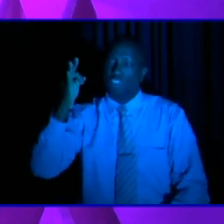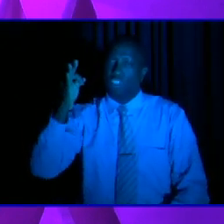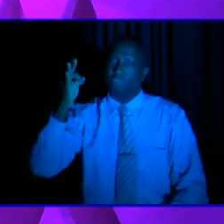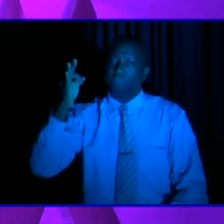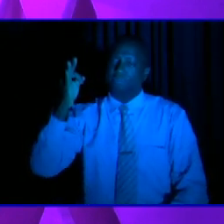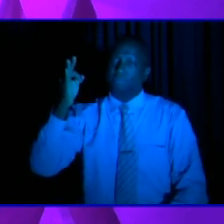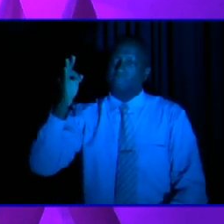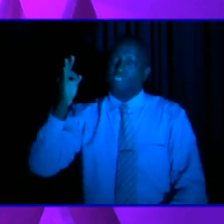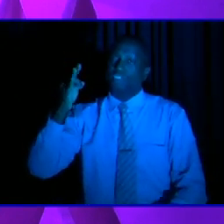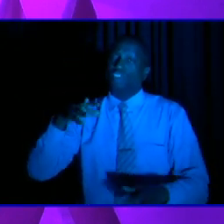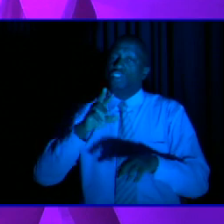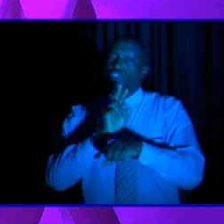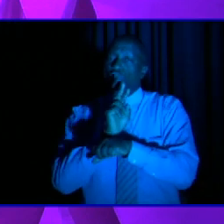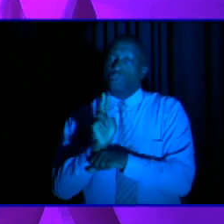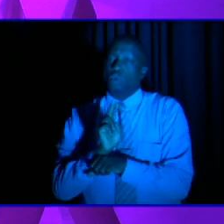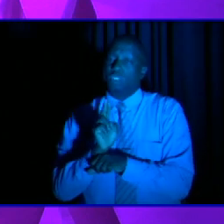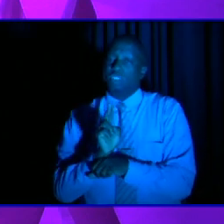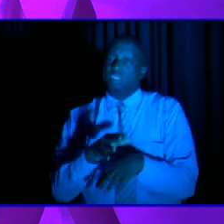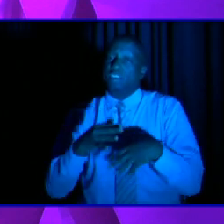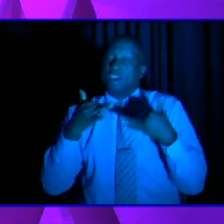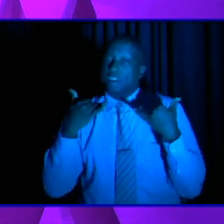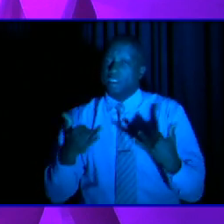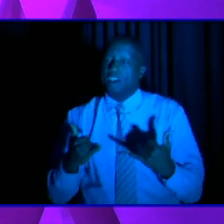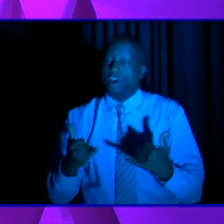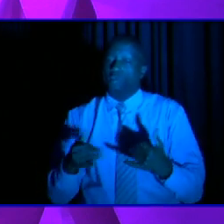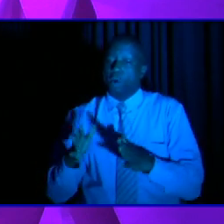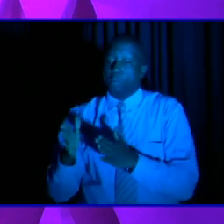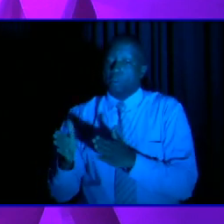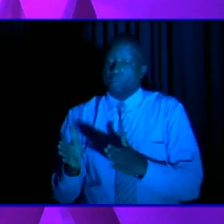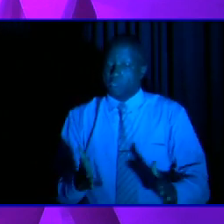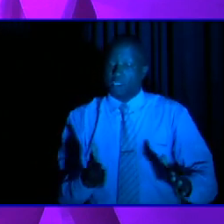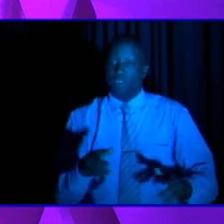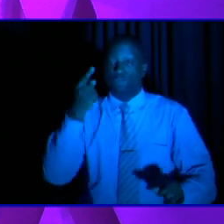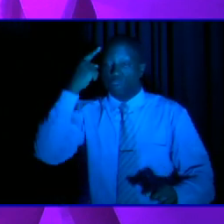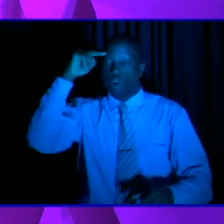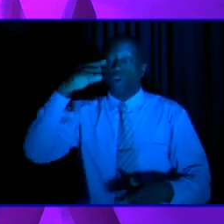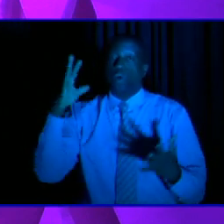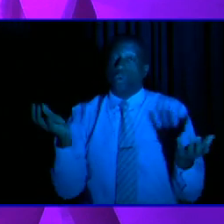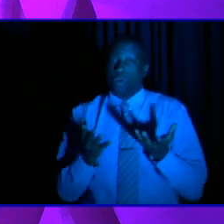using the present time to prepare for what is to come.